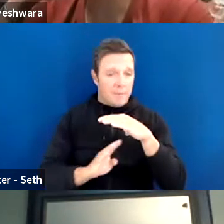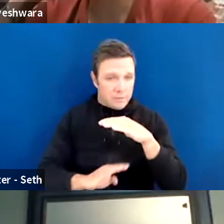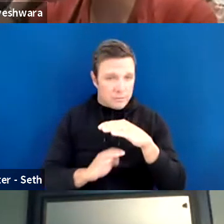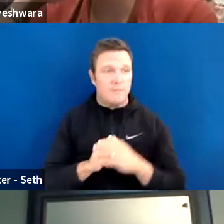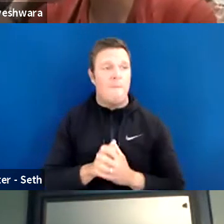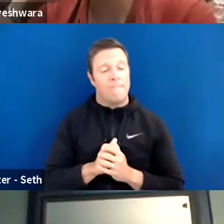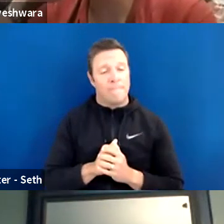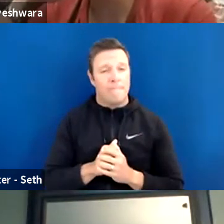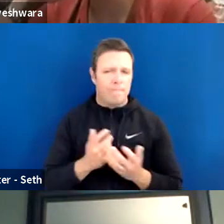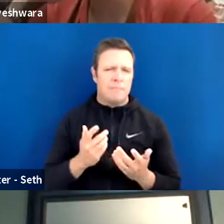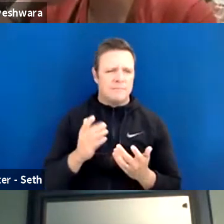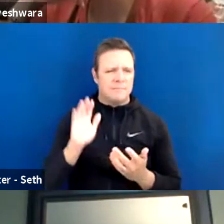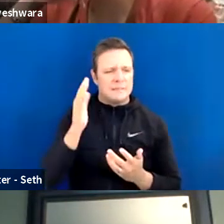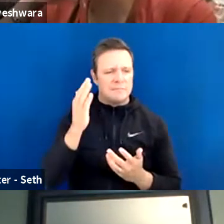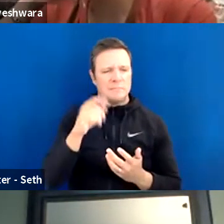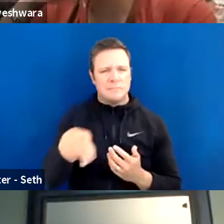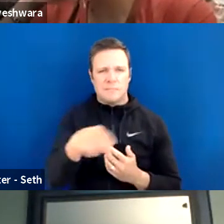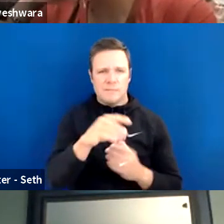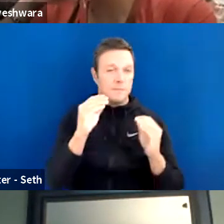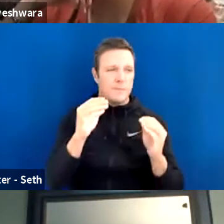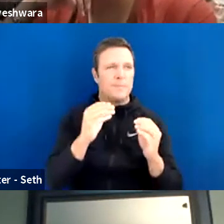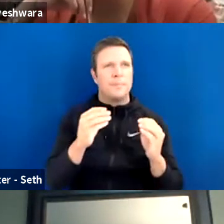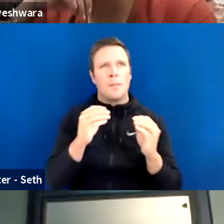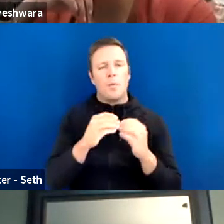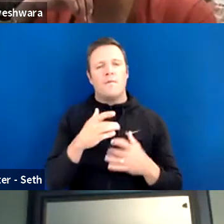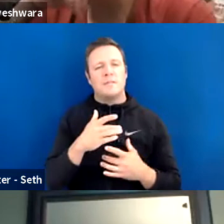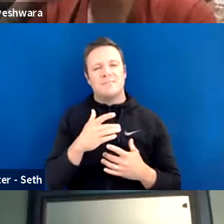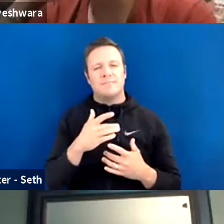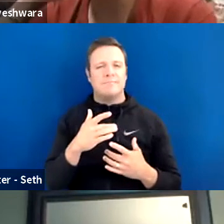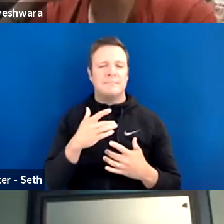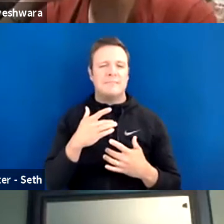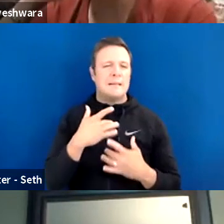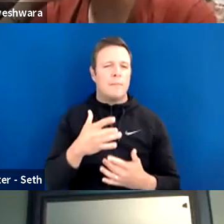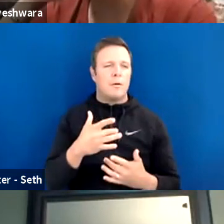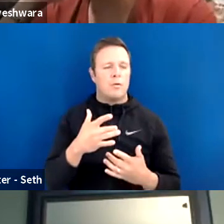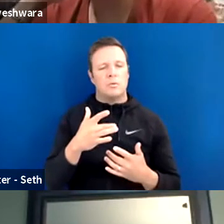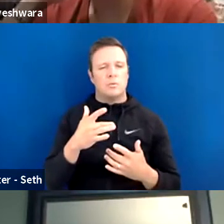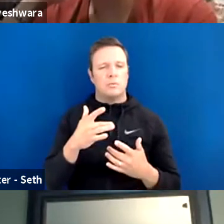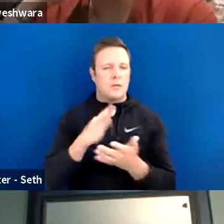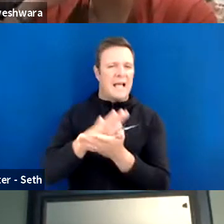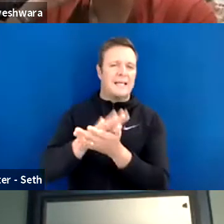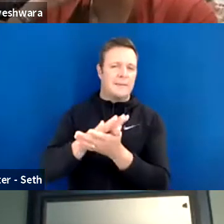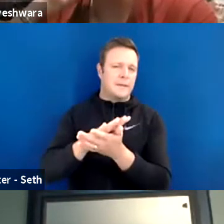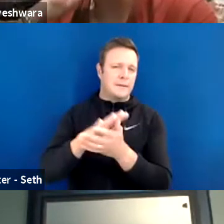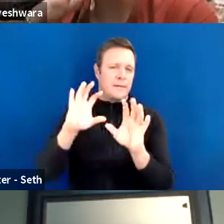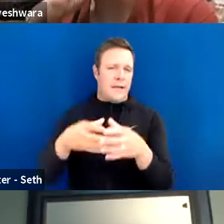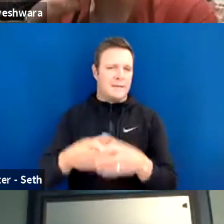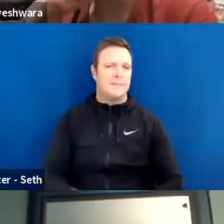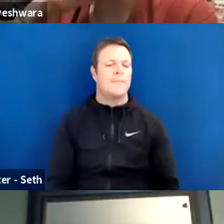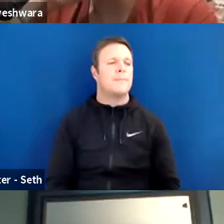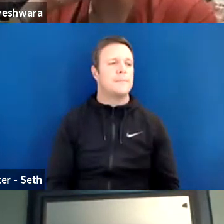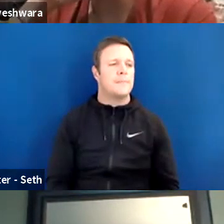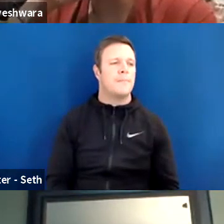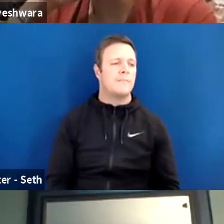what you all teach, more of a typical academic class. And so I'll talk about that first,